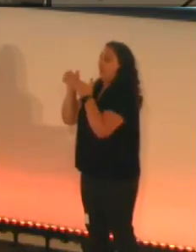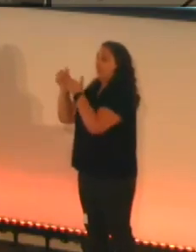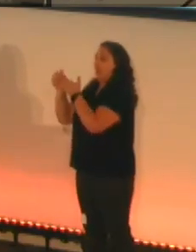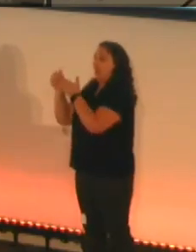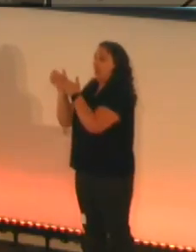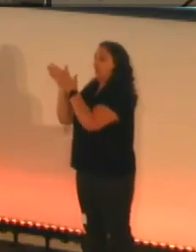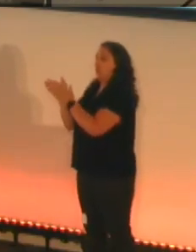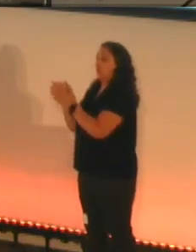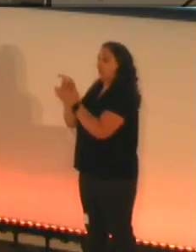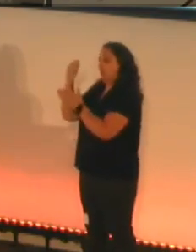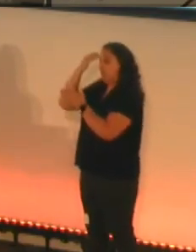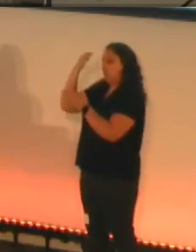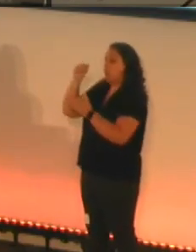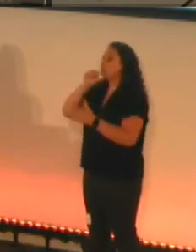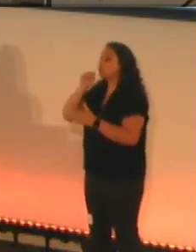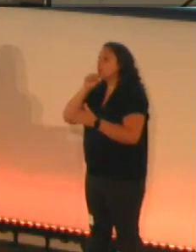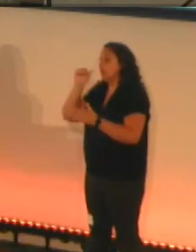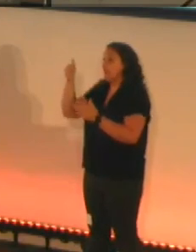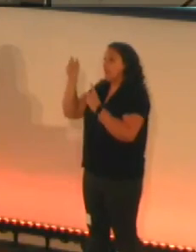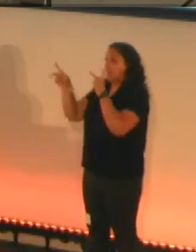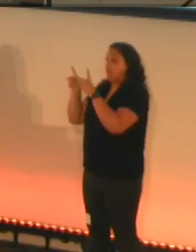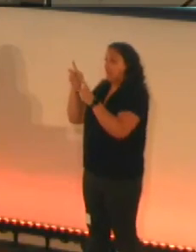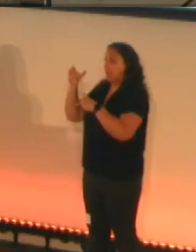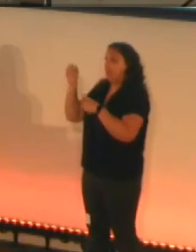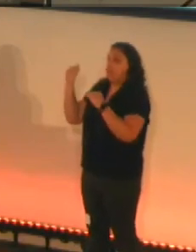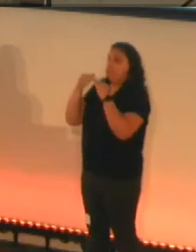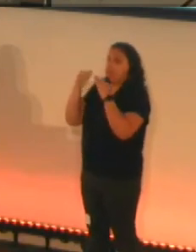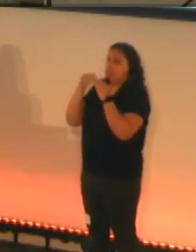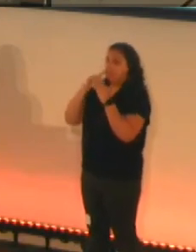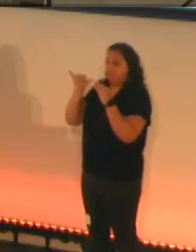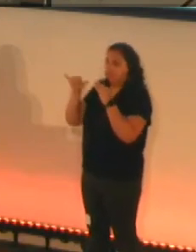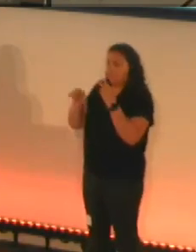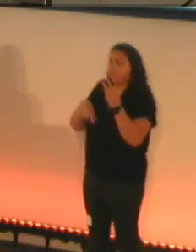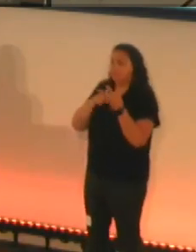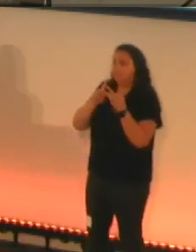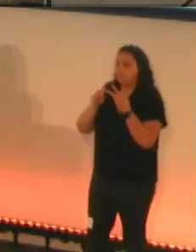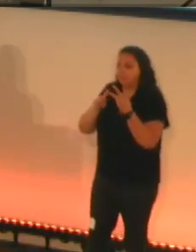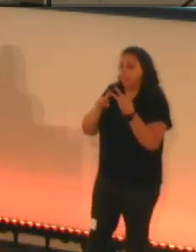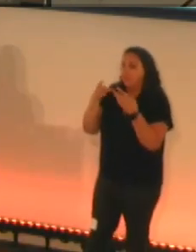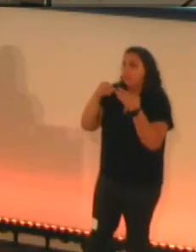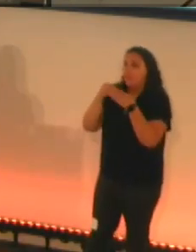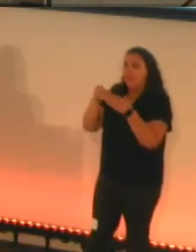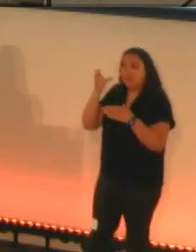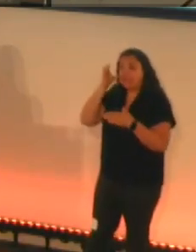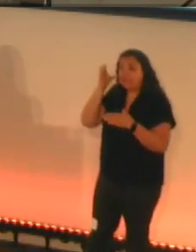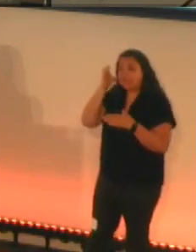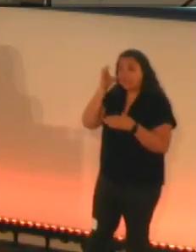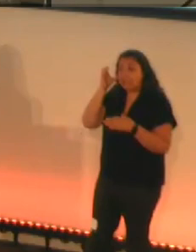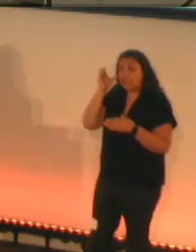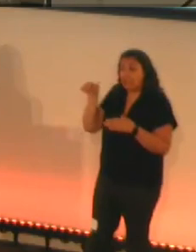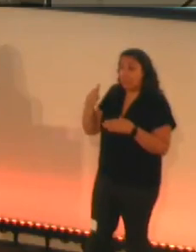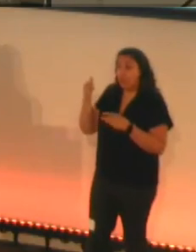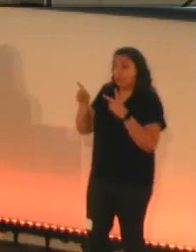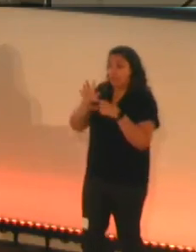the security of other users and the fairness of that. There were also concerns with the guide listening in on conversations. So